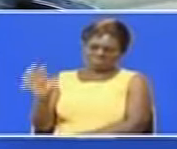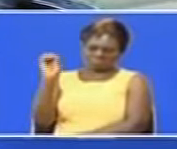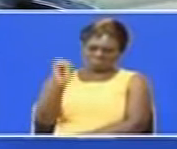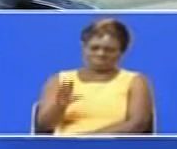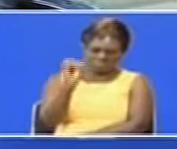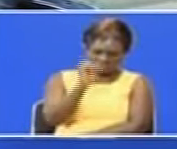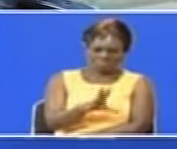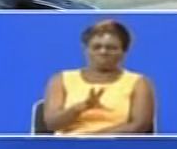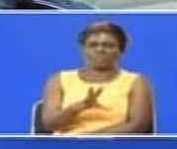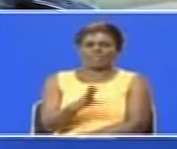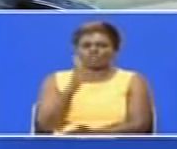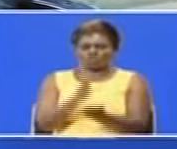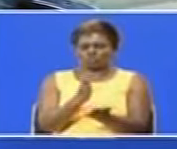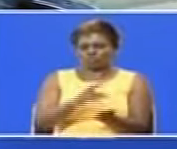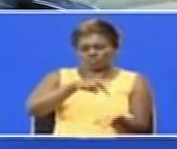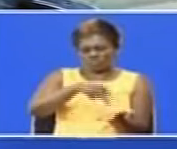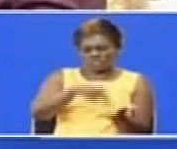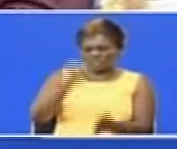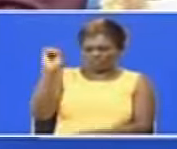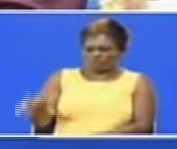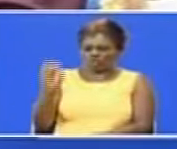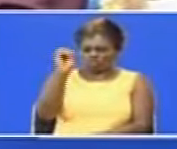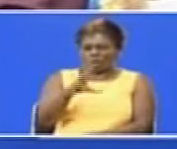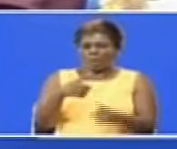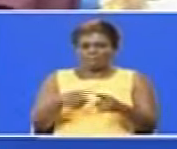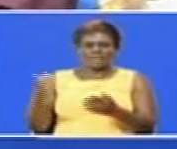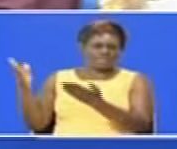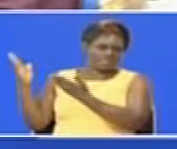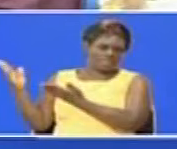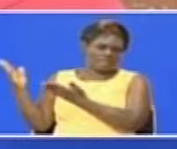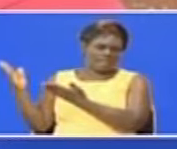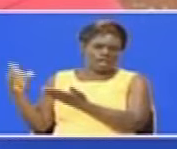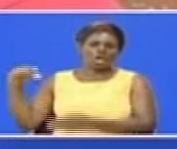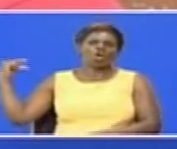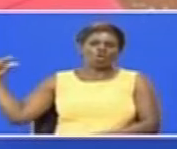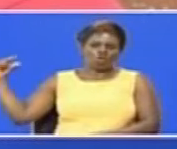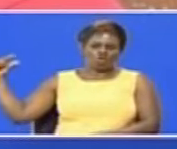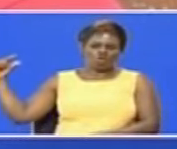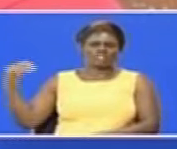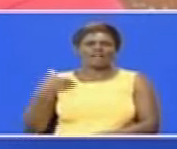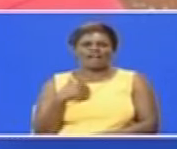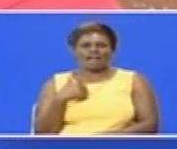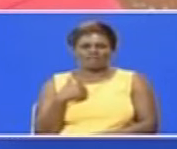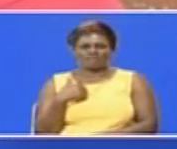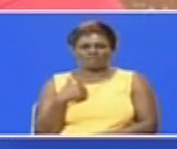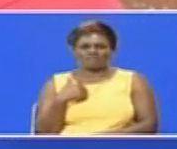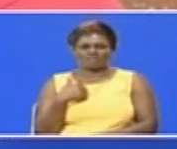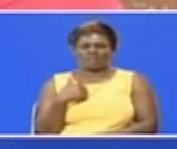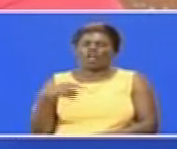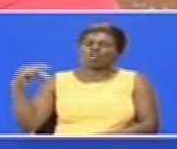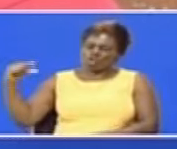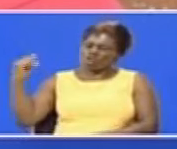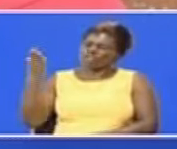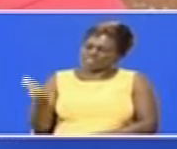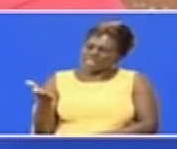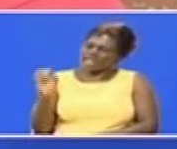of waste. Things to be thrown away. But here, there is gold. There's gold in waste. There's a lot of gold in waste.